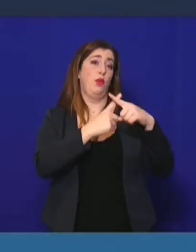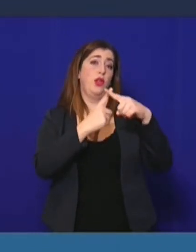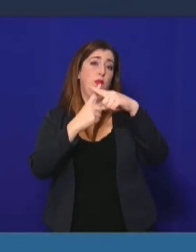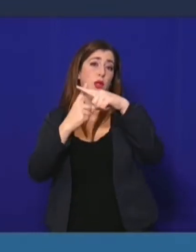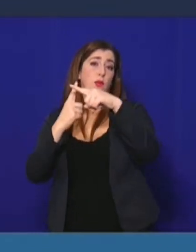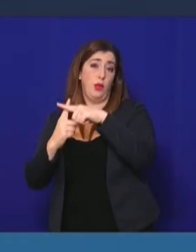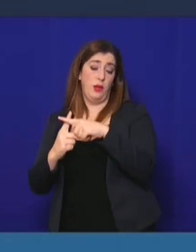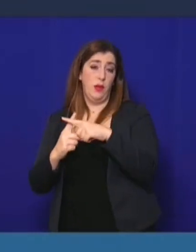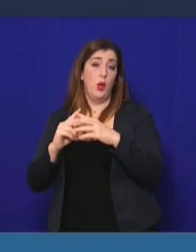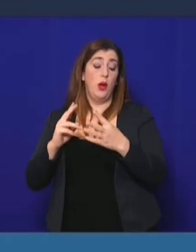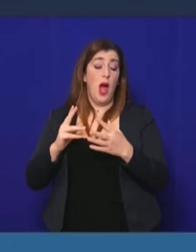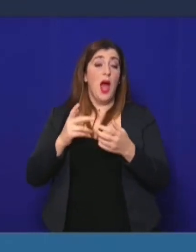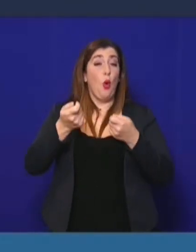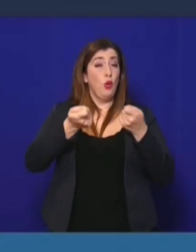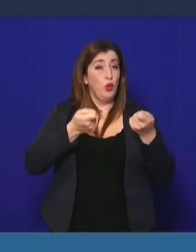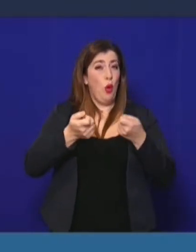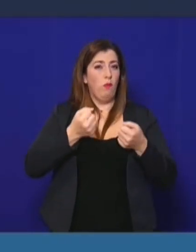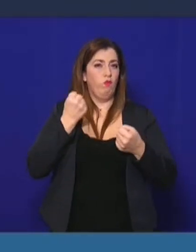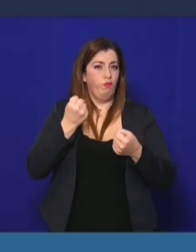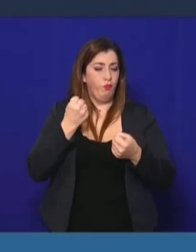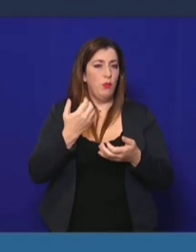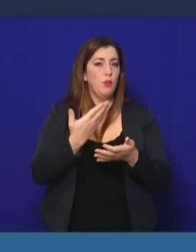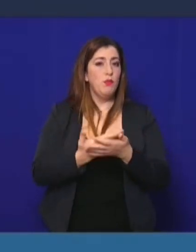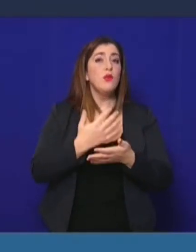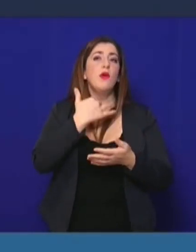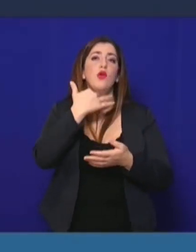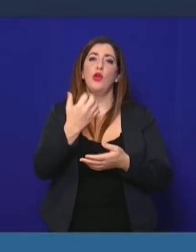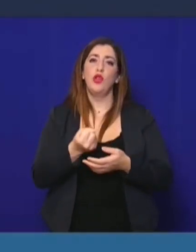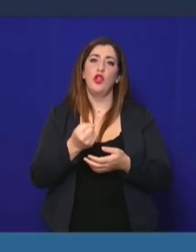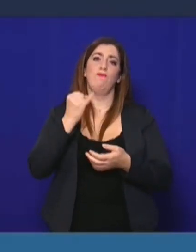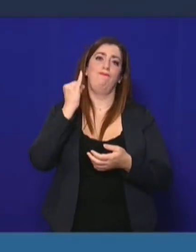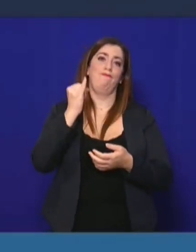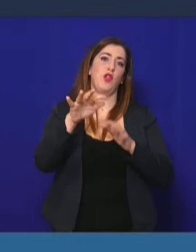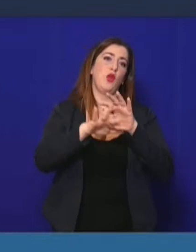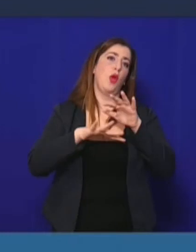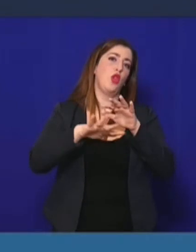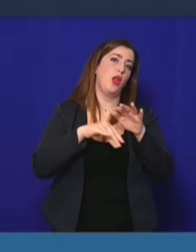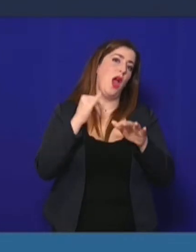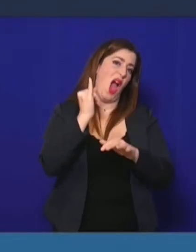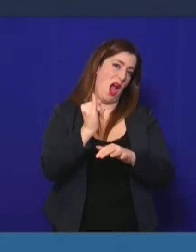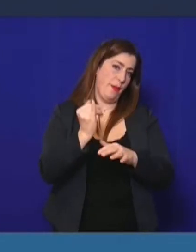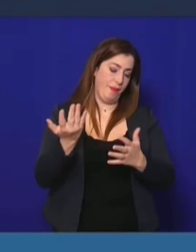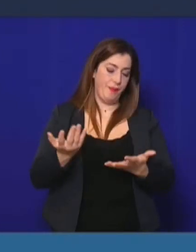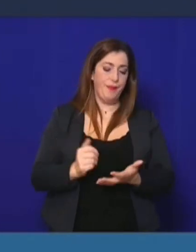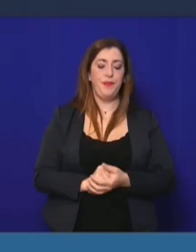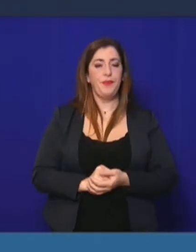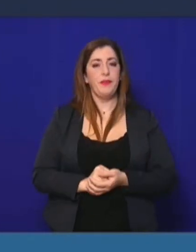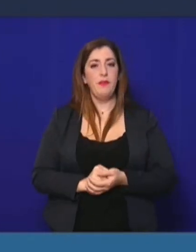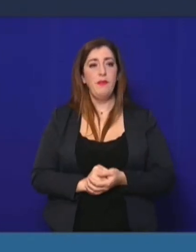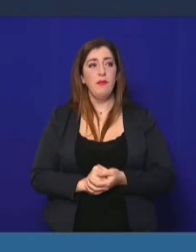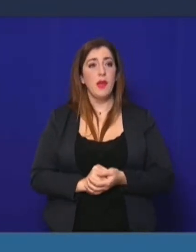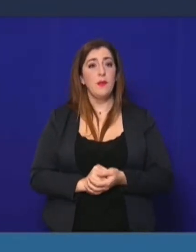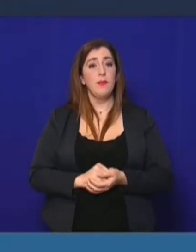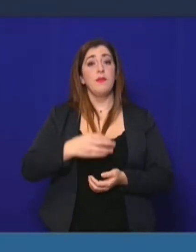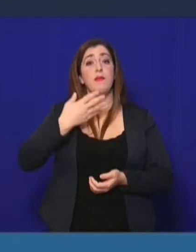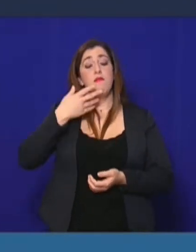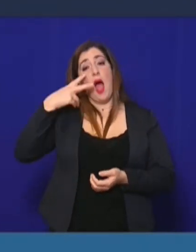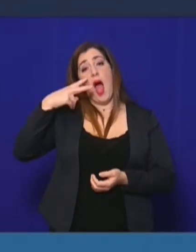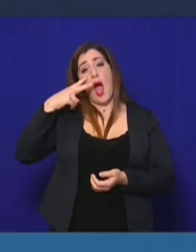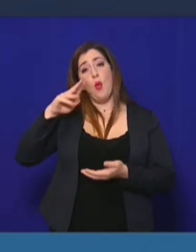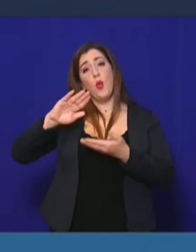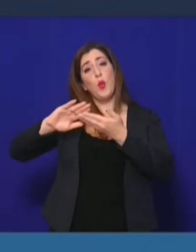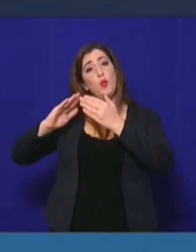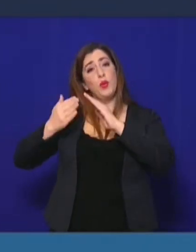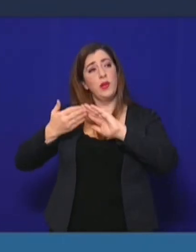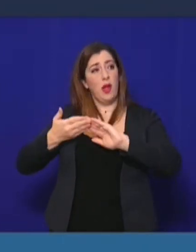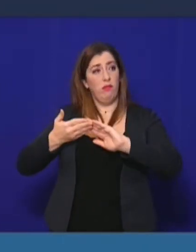l-implikazzjonijiet li jista' jiġri fuq dawn l-anzjani li huma iktar vulnerabbli. U jekk inħarsu fil-komunità qegħdin naraw li